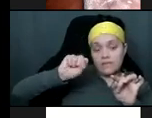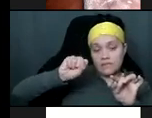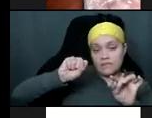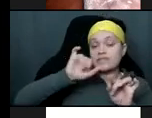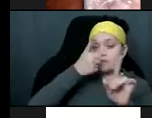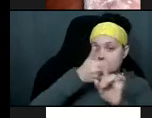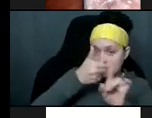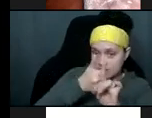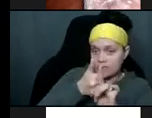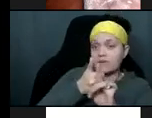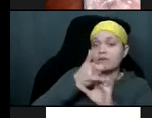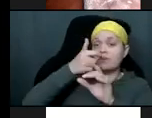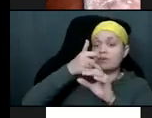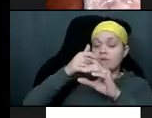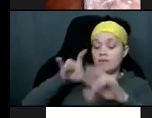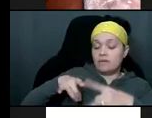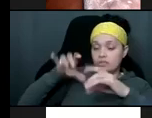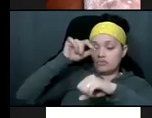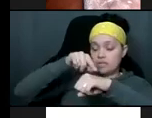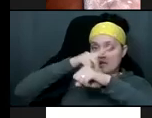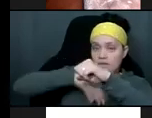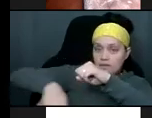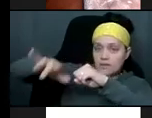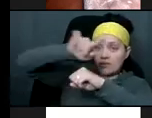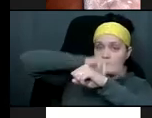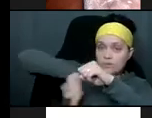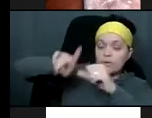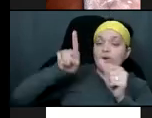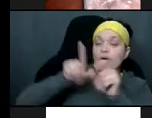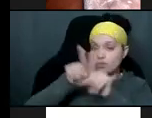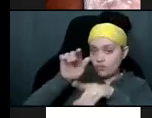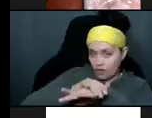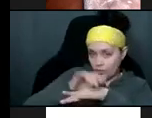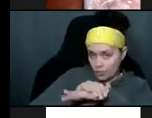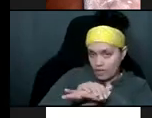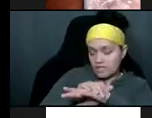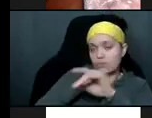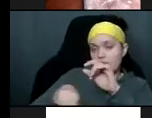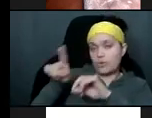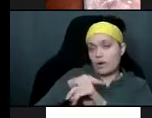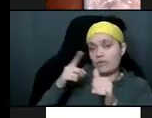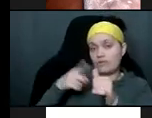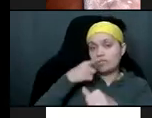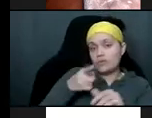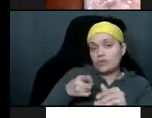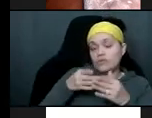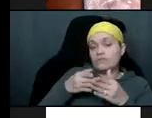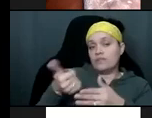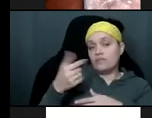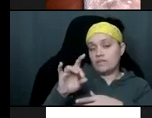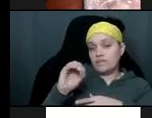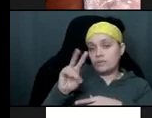Australia. He's the first. He's going also for the British, going all the way around. So his voyage of 1802